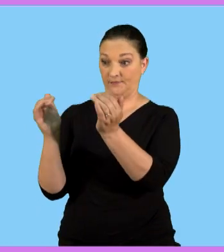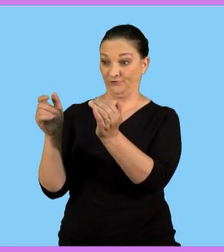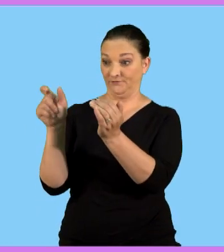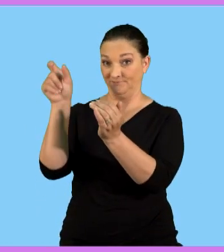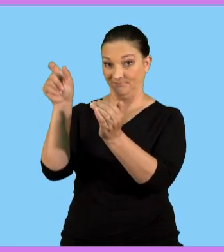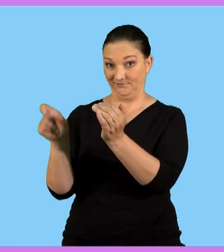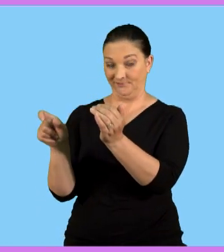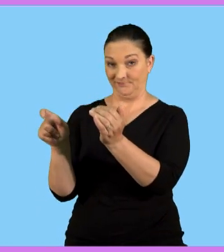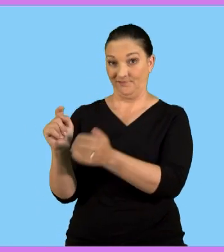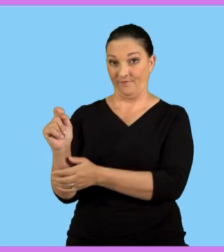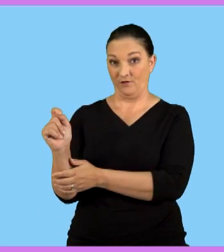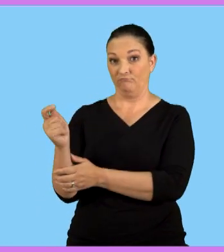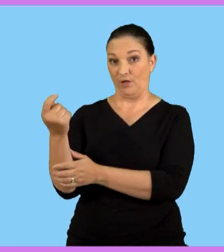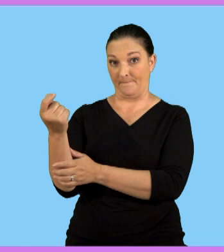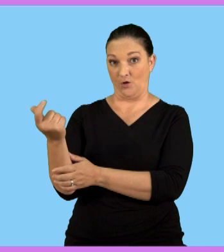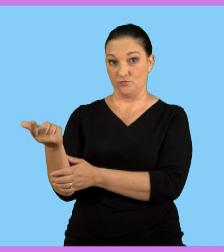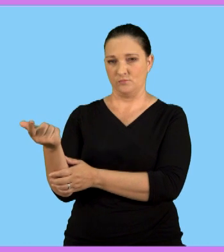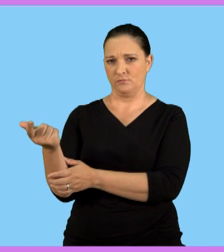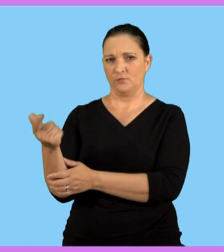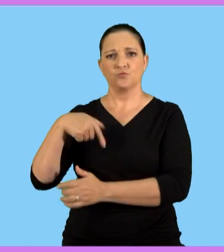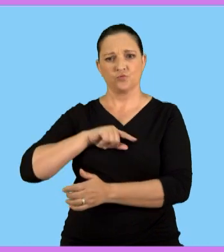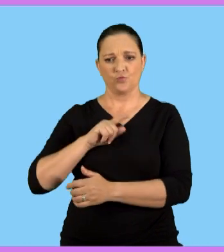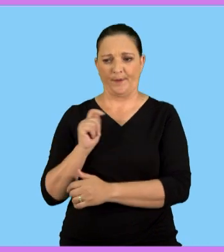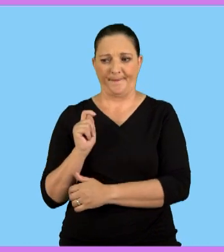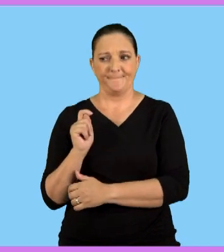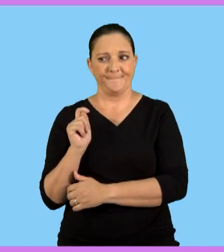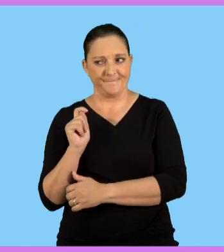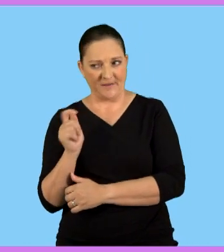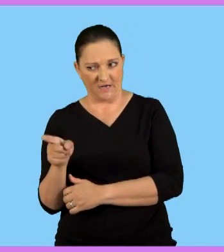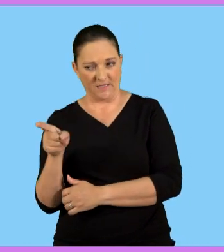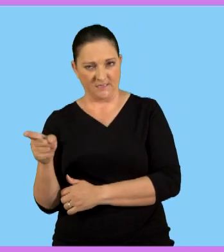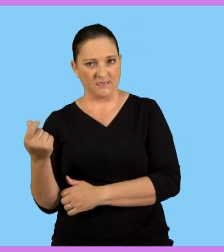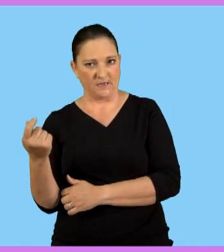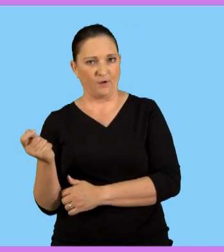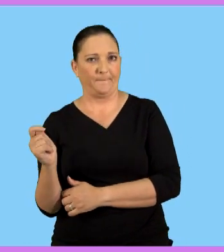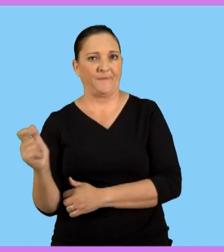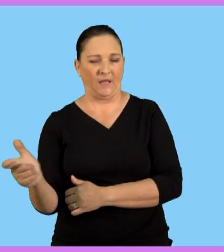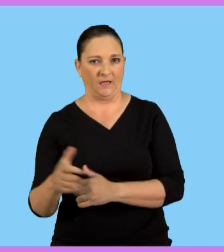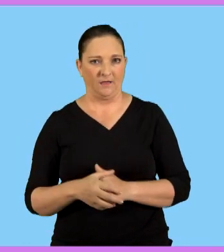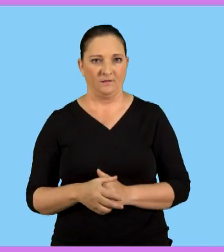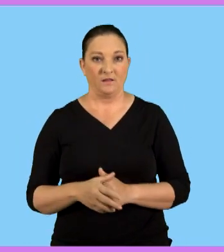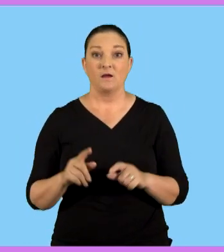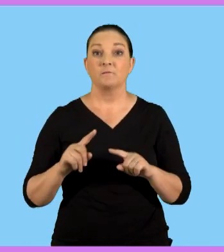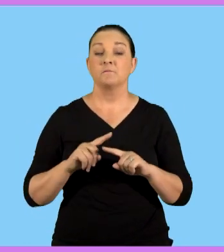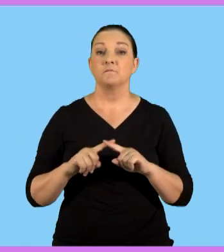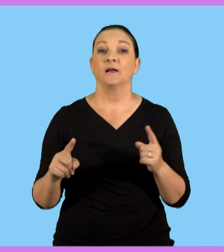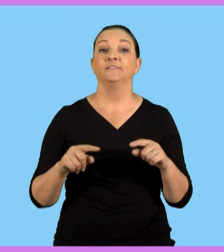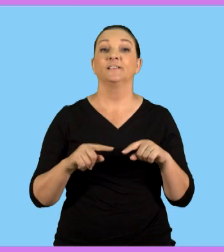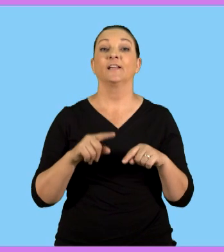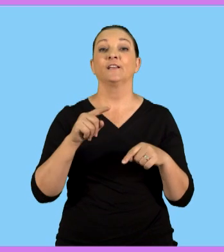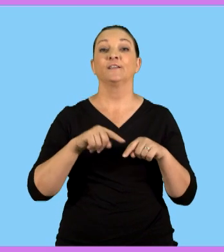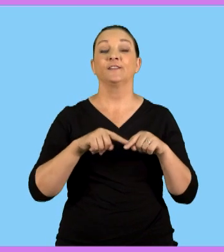amount. We've actually paid that amount. And the difference between the